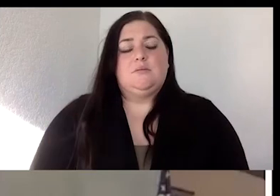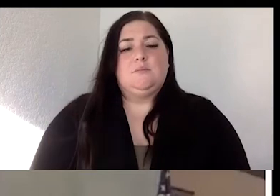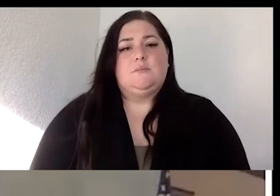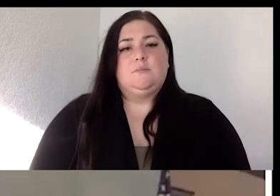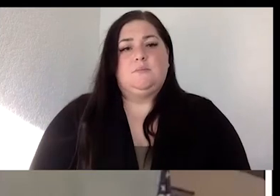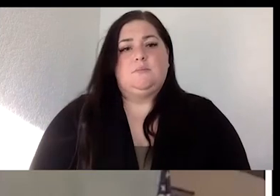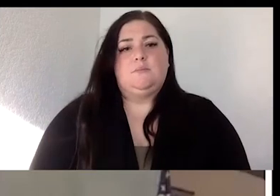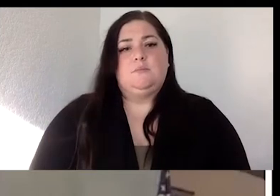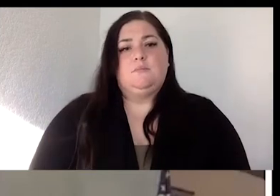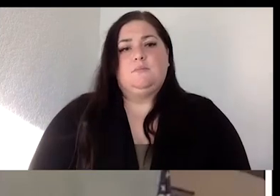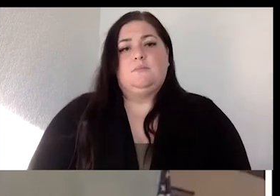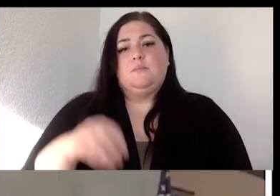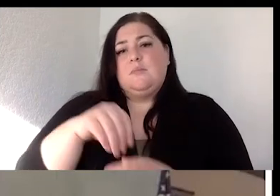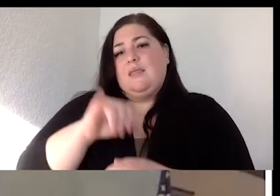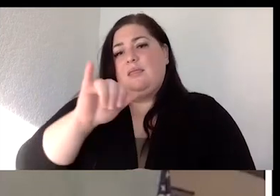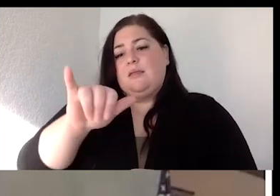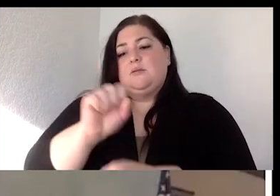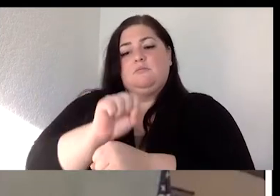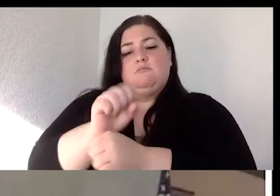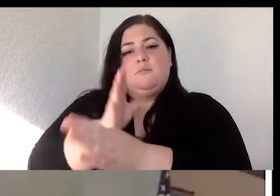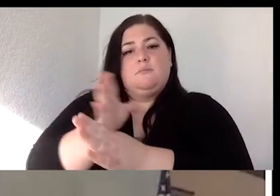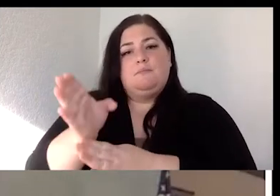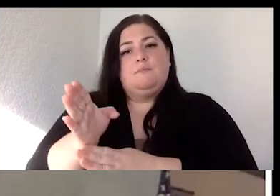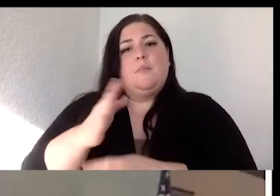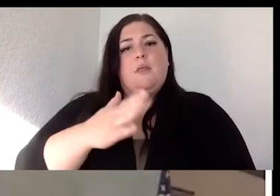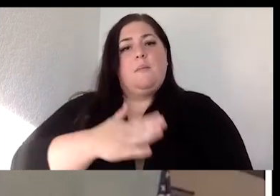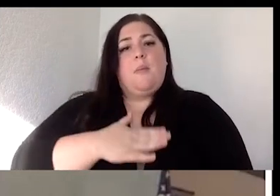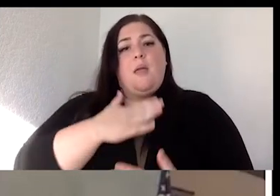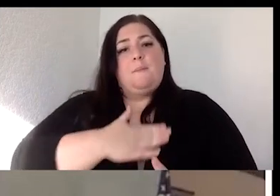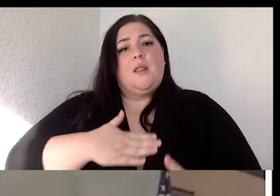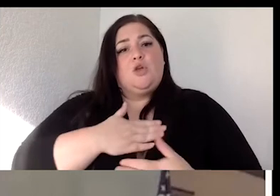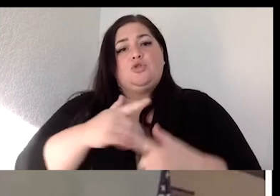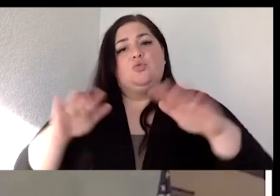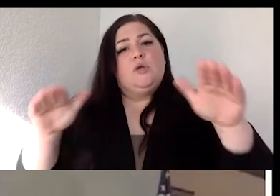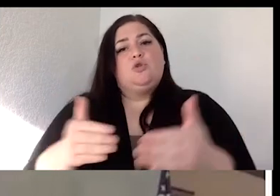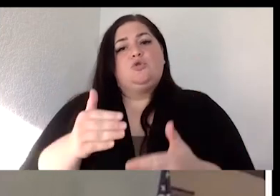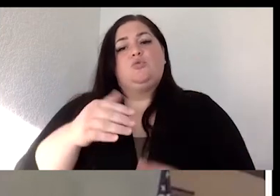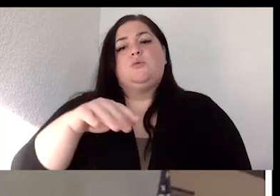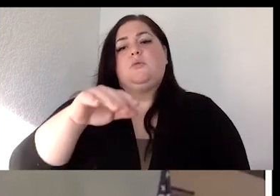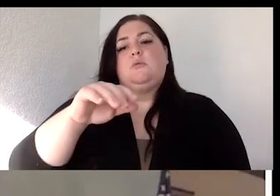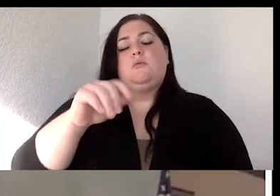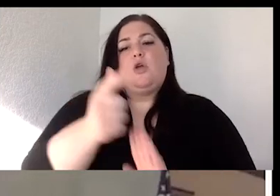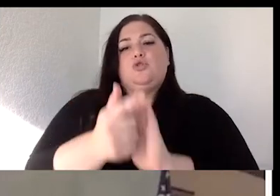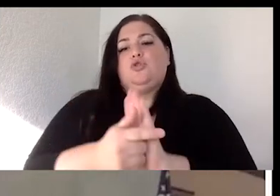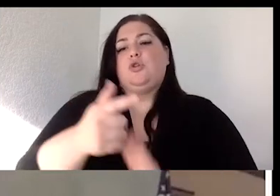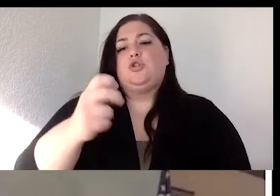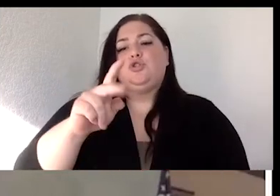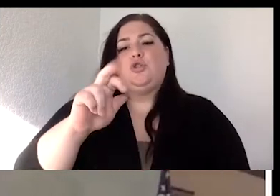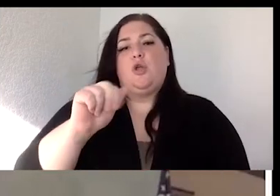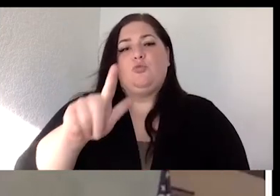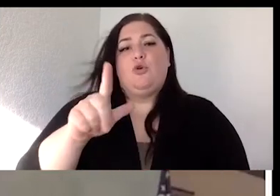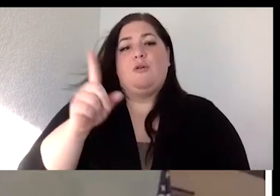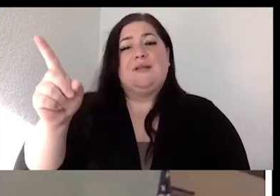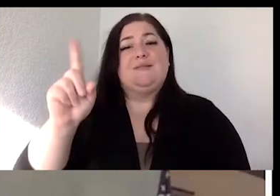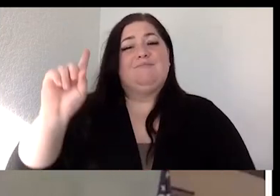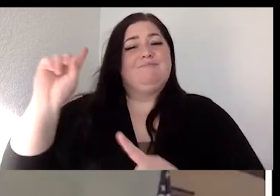in this area. And it's my pleasure to introduce Ohio's Attorney General, Dave Yost, who has long been a